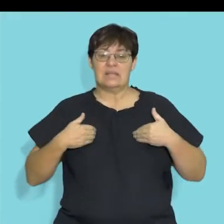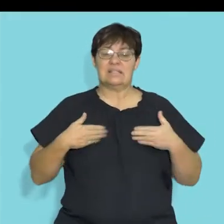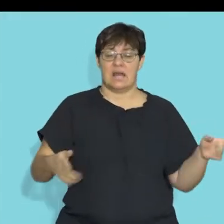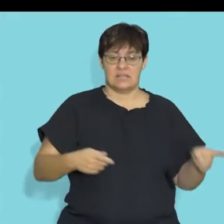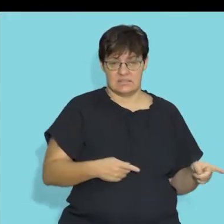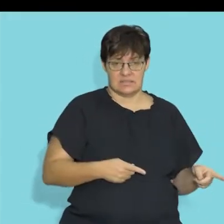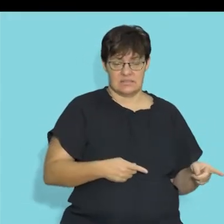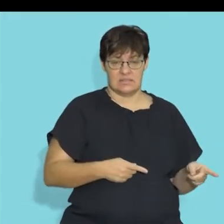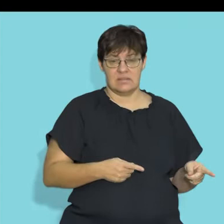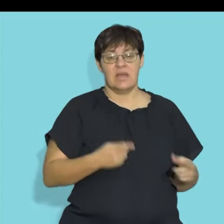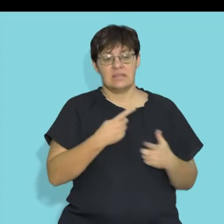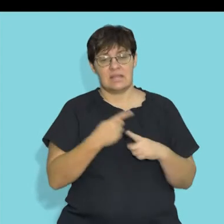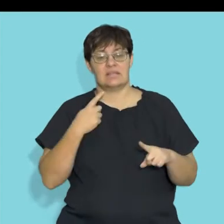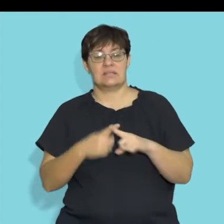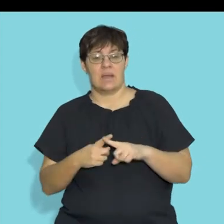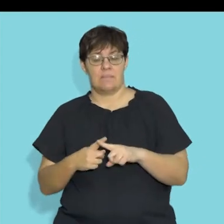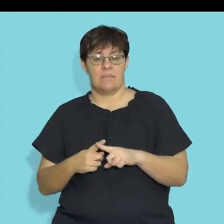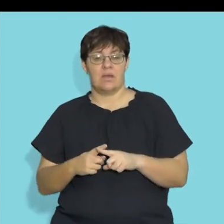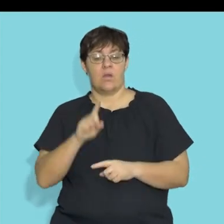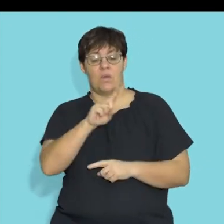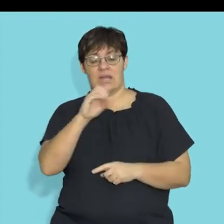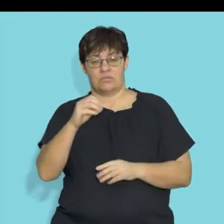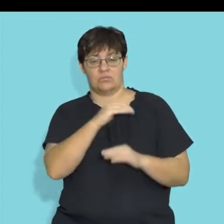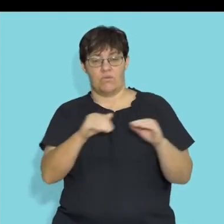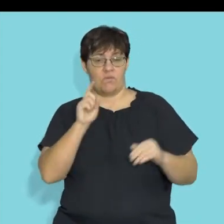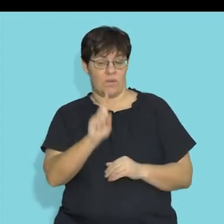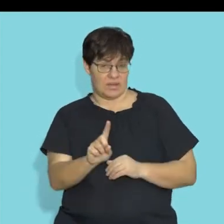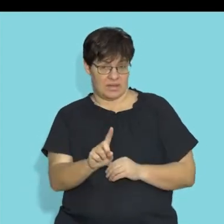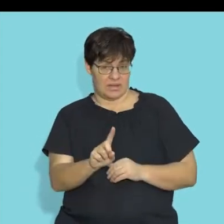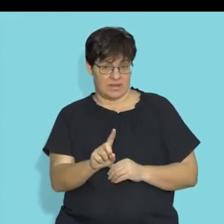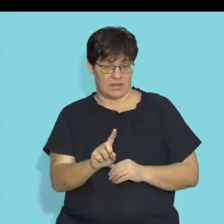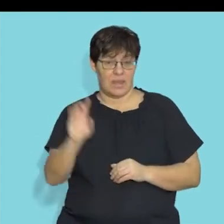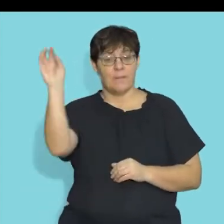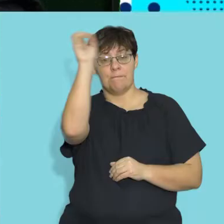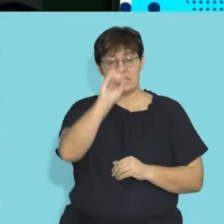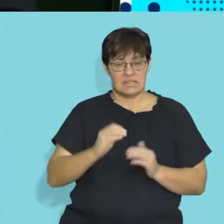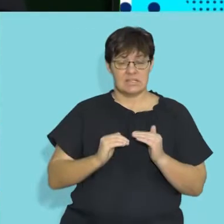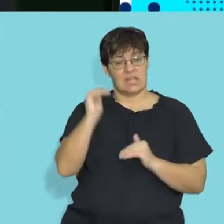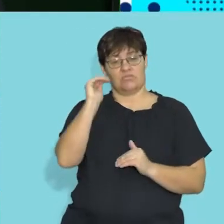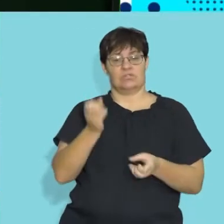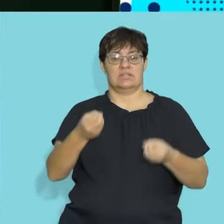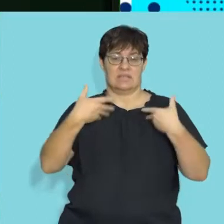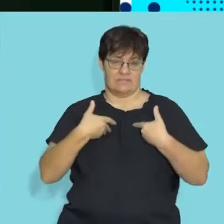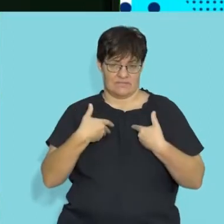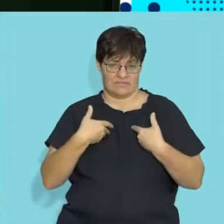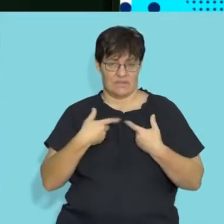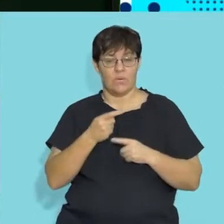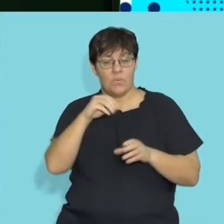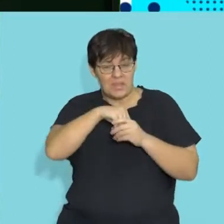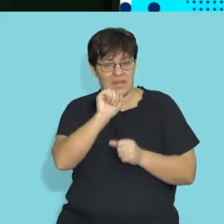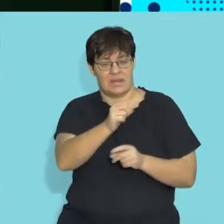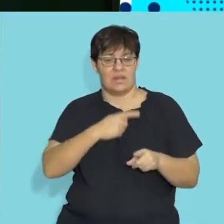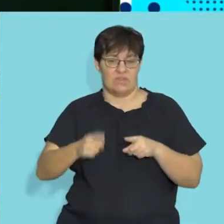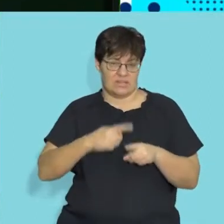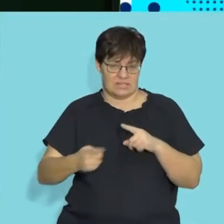base year. That means the starting, and then multiplied by 100/1 to give you the percentage